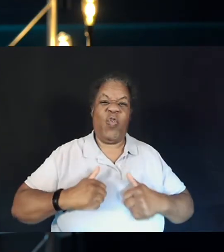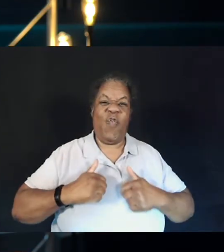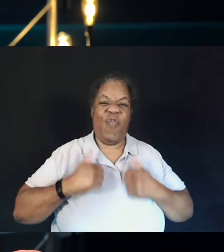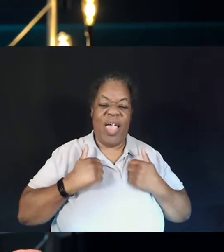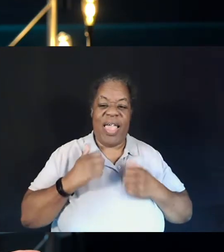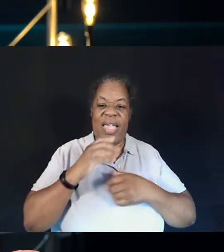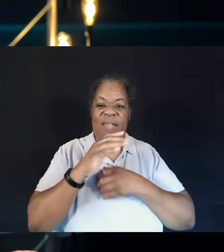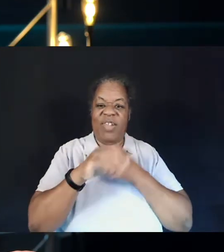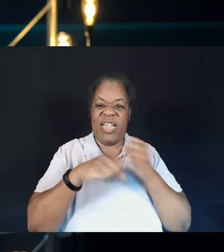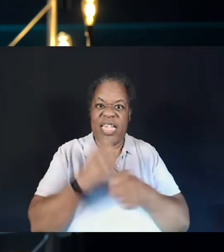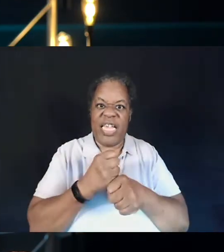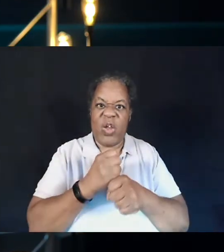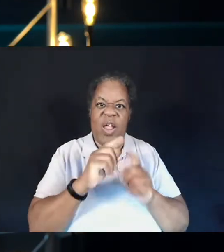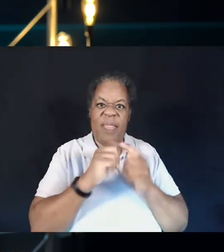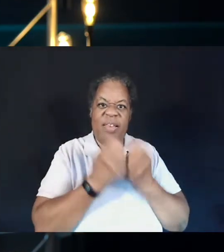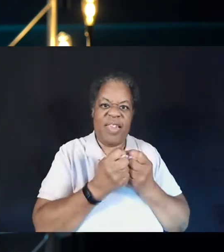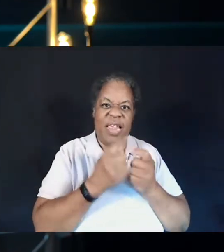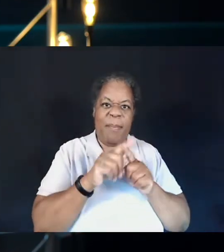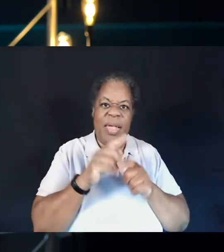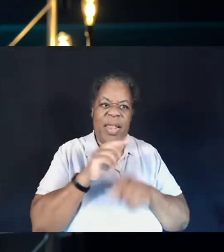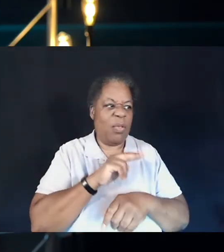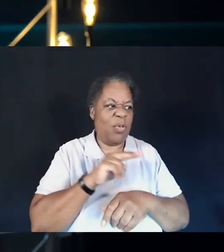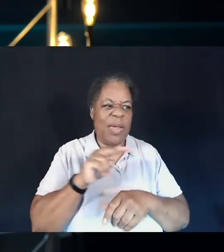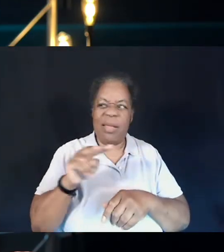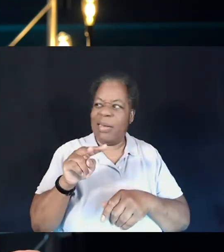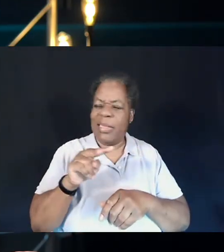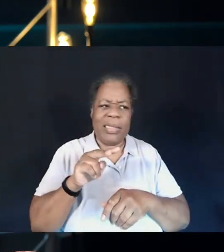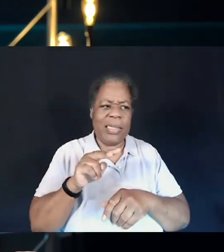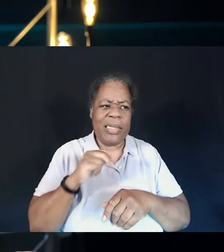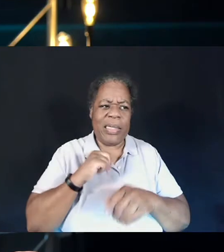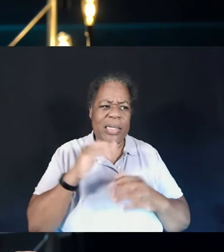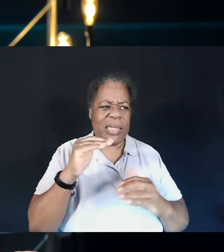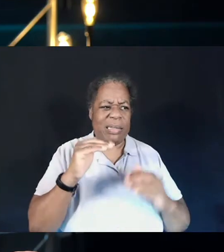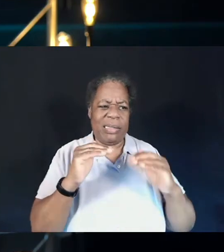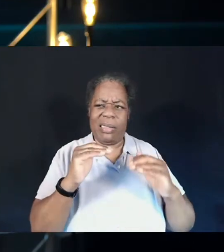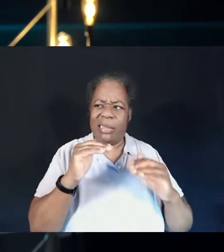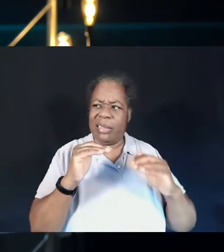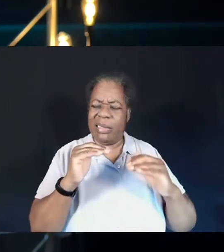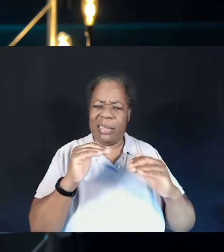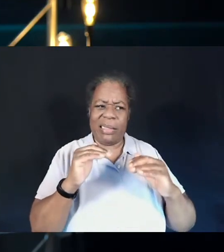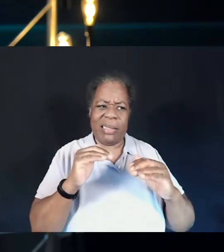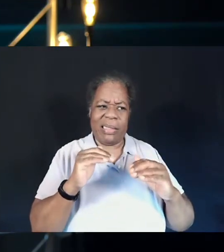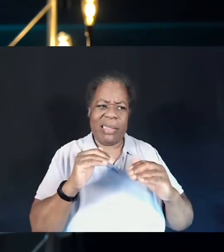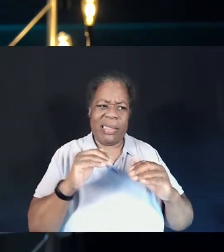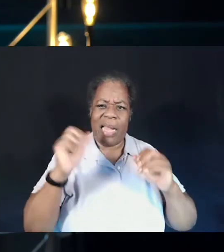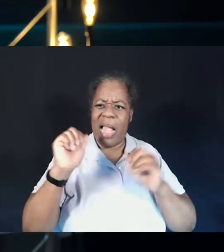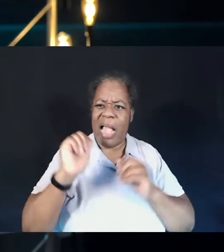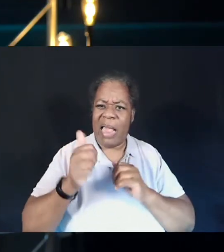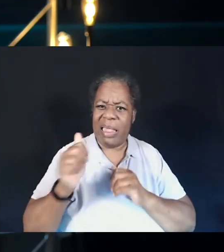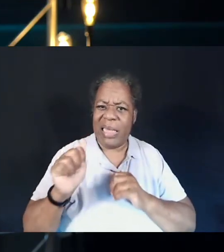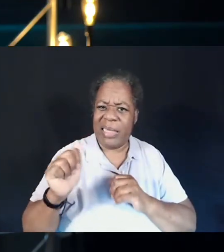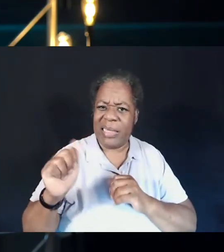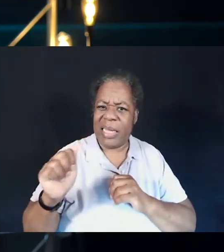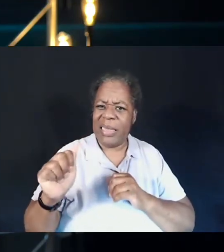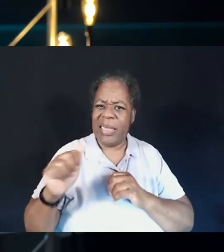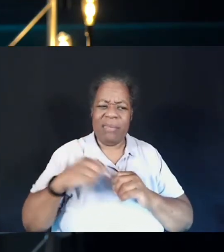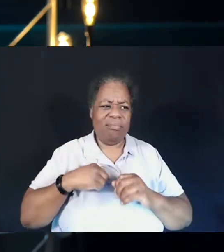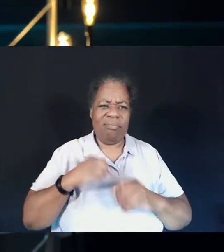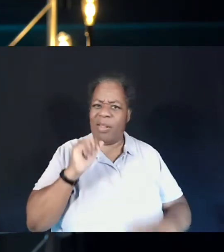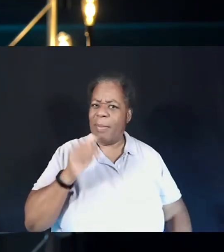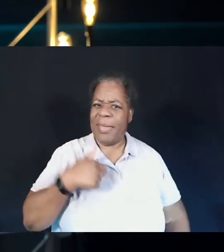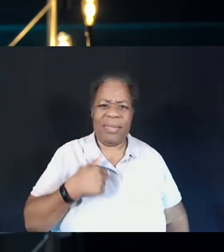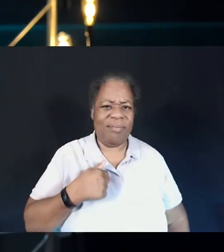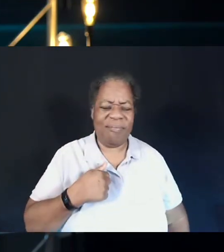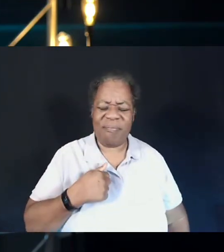But when I looked around at everybody else, I didn't feel like I measured up to the long-term athletes that I saw around me. That said, I had been through